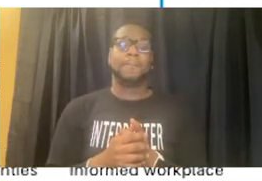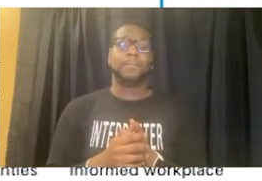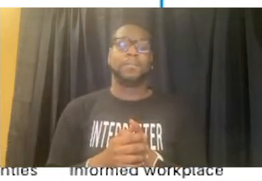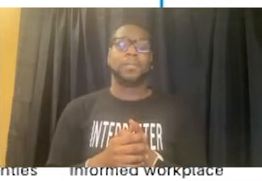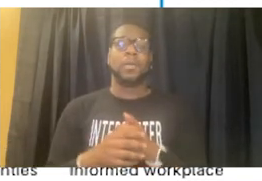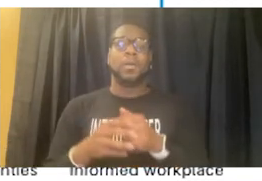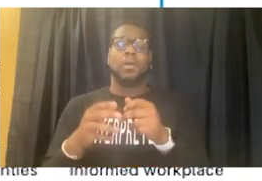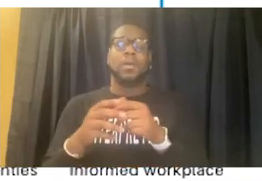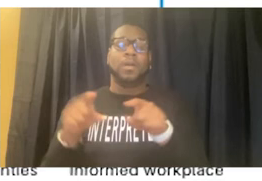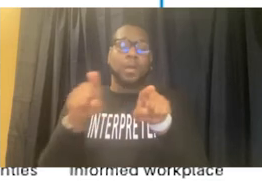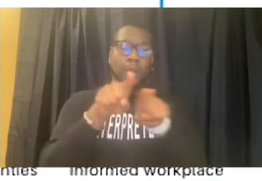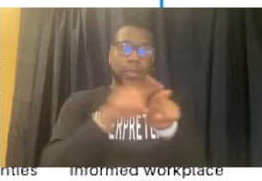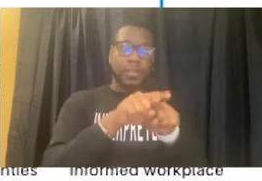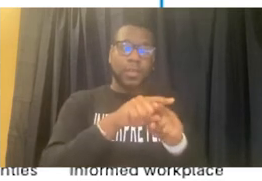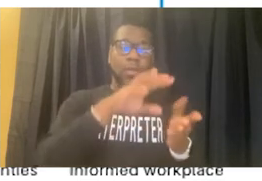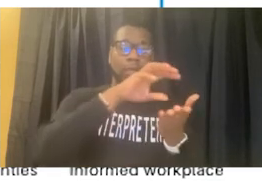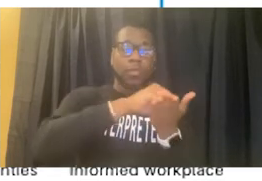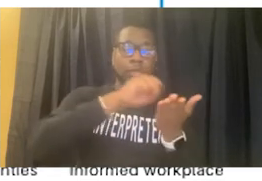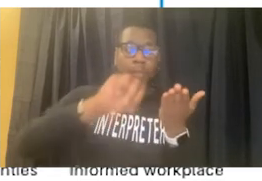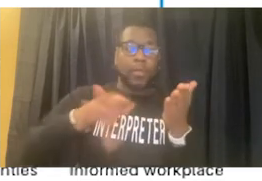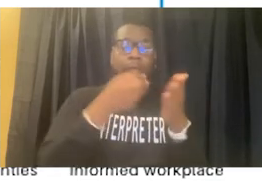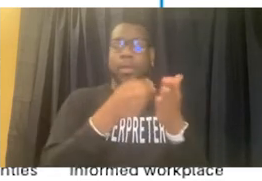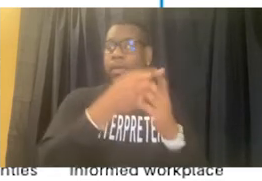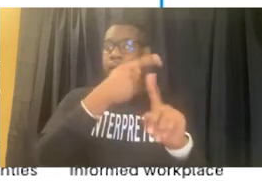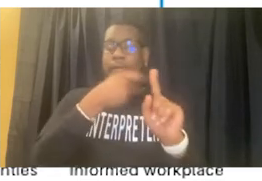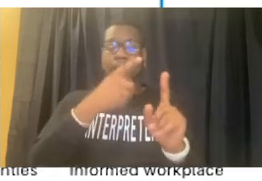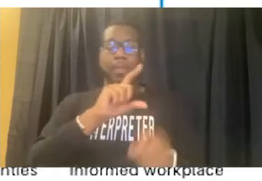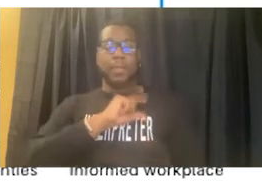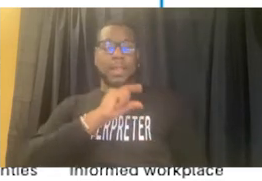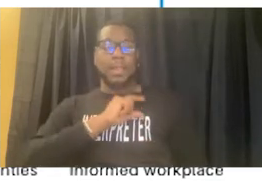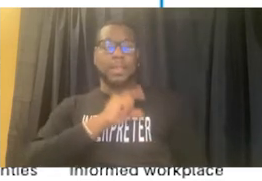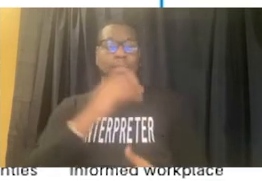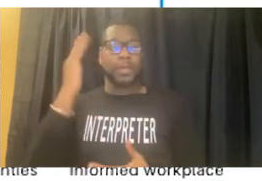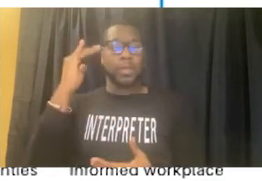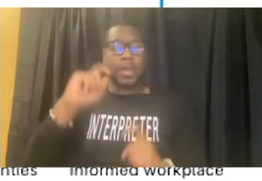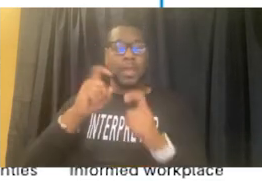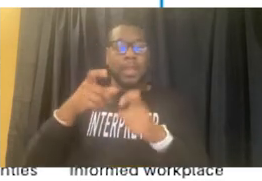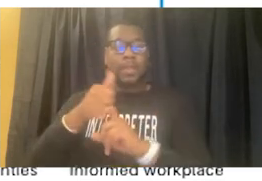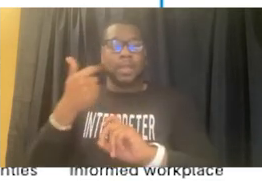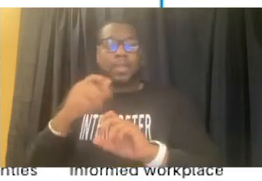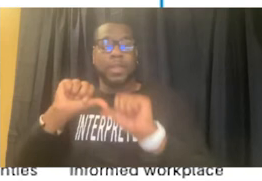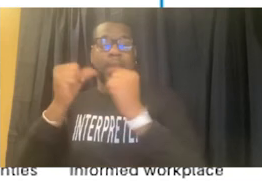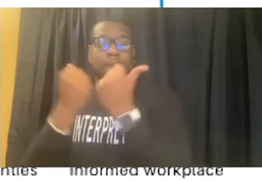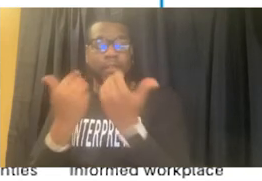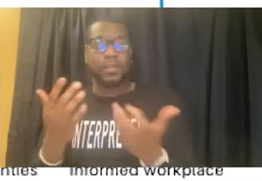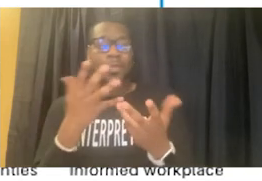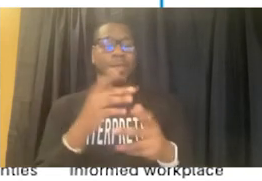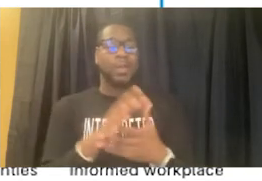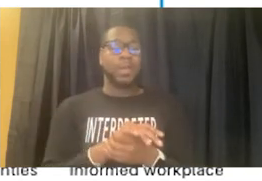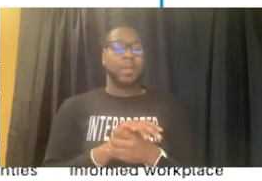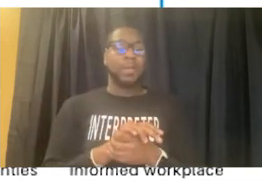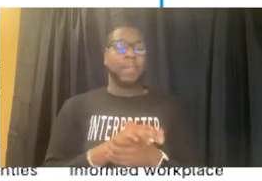invests more resources back into marginalized communities, and then social services agencies. What about this system? And I